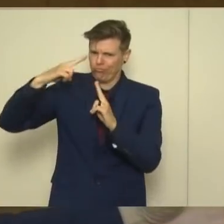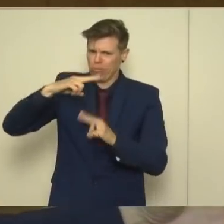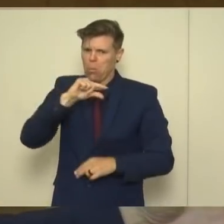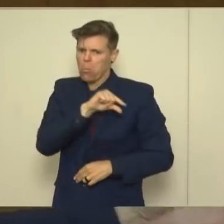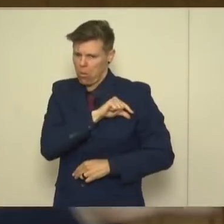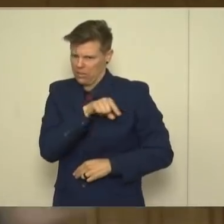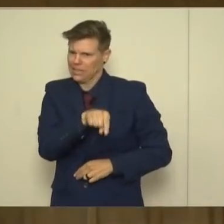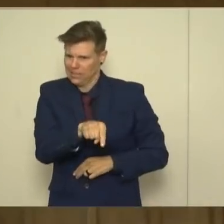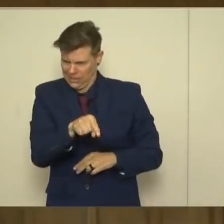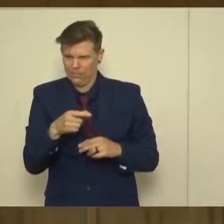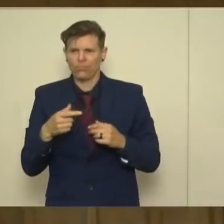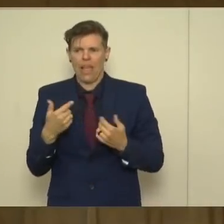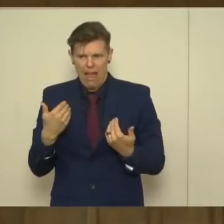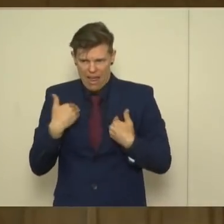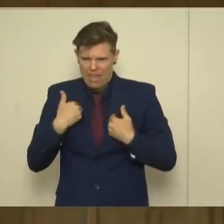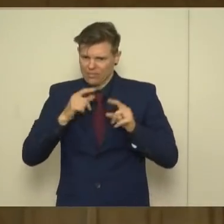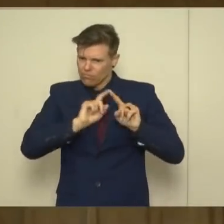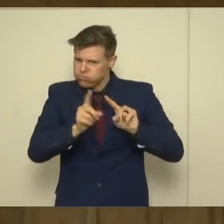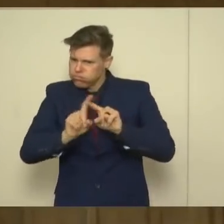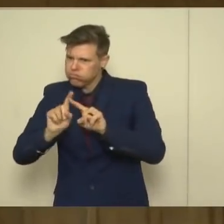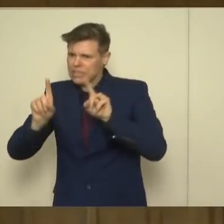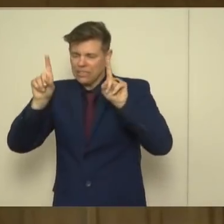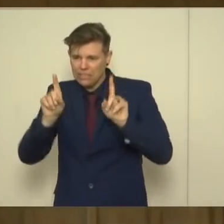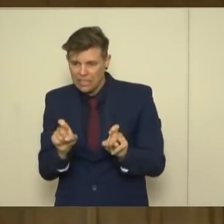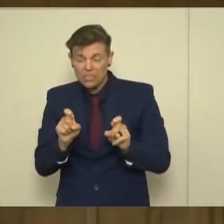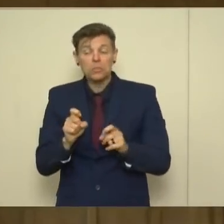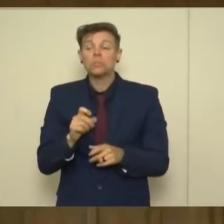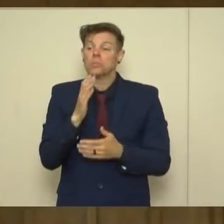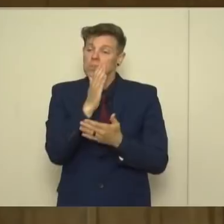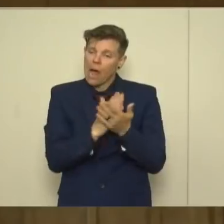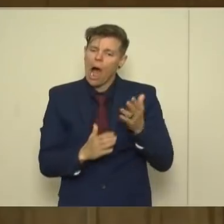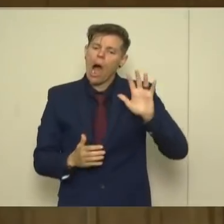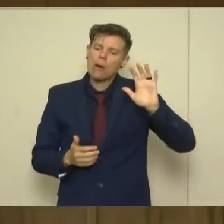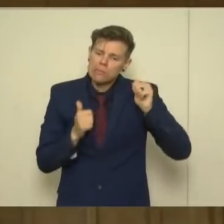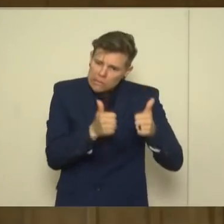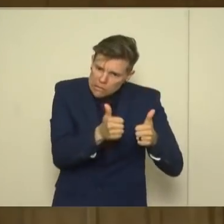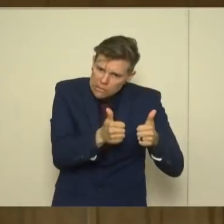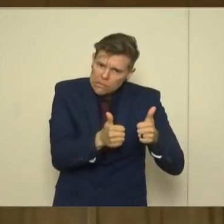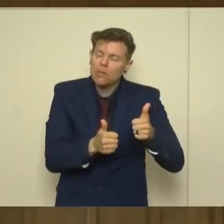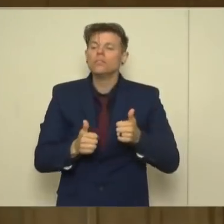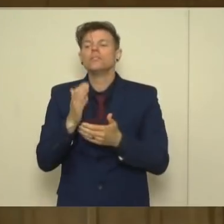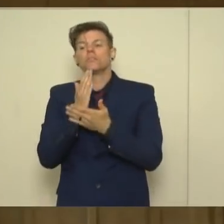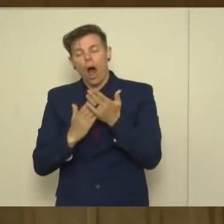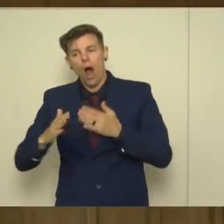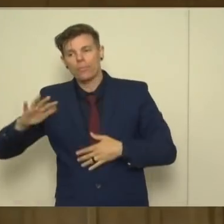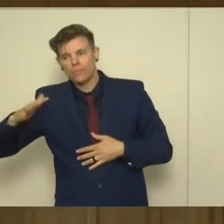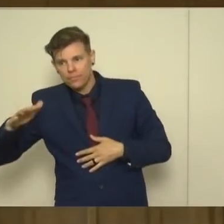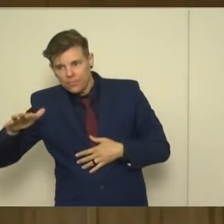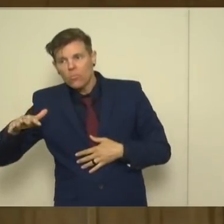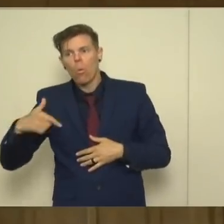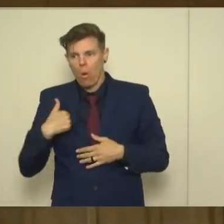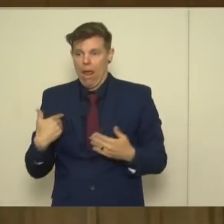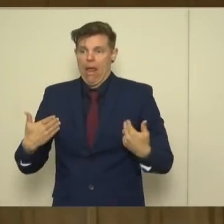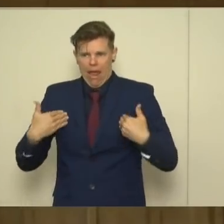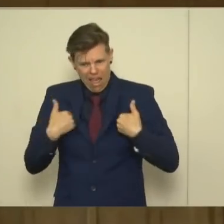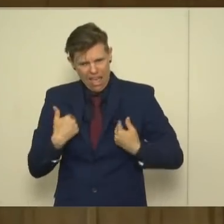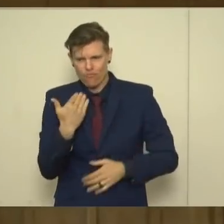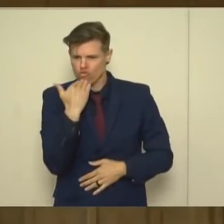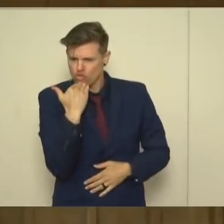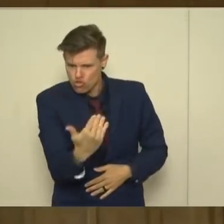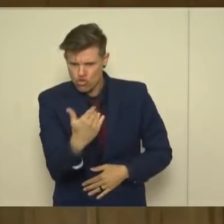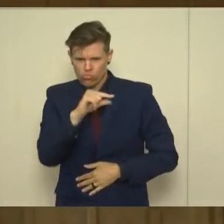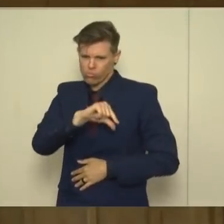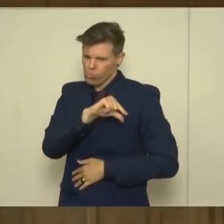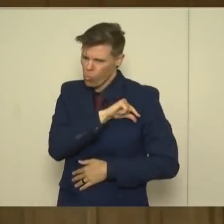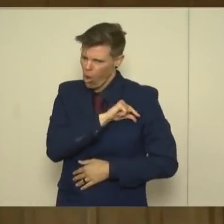kinds of COVID tests, some of which are highly reliable and some of which aren't. We've kind of stayed in the high reliability lane on this, and our lab folks